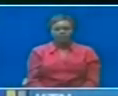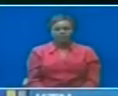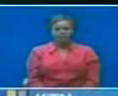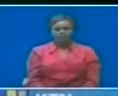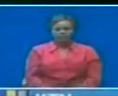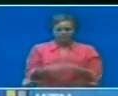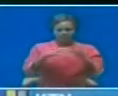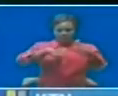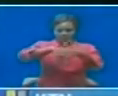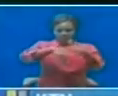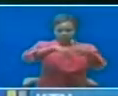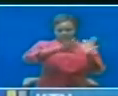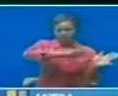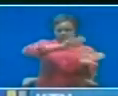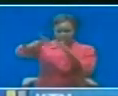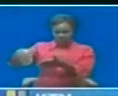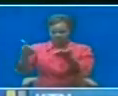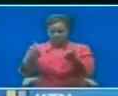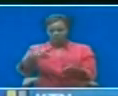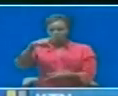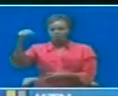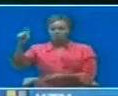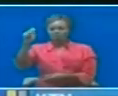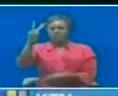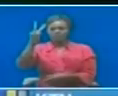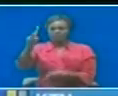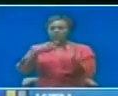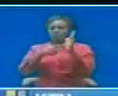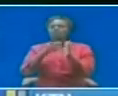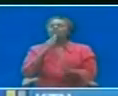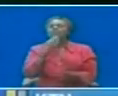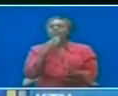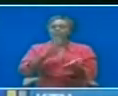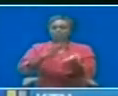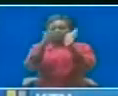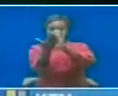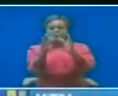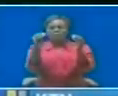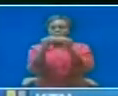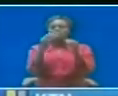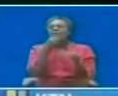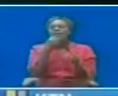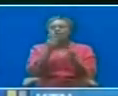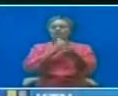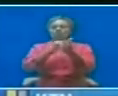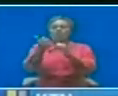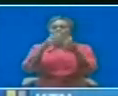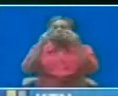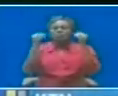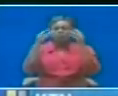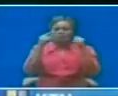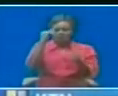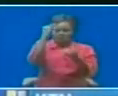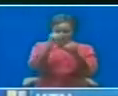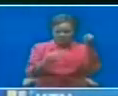And away from boardroom football, GoTV Shield title holders FC Leopards are expected to face immense competition from Sofapaka in next month's